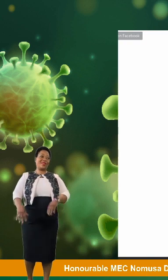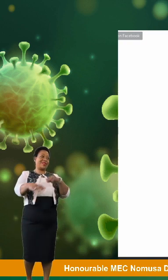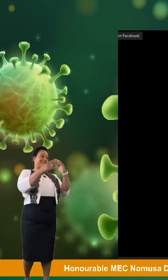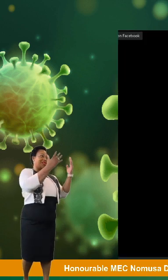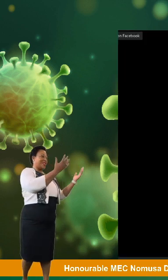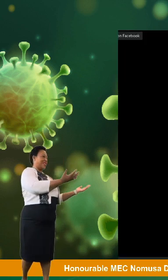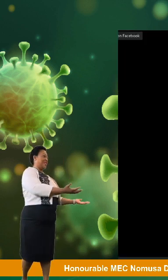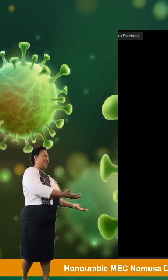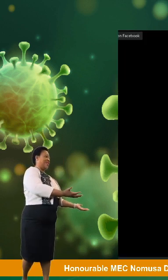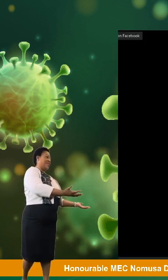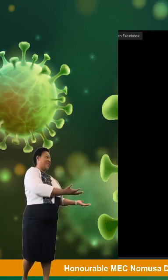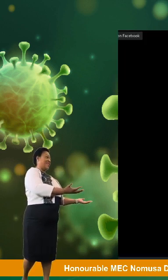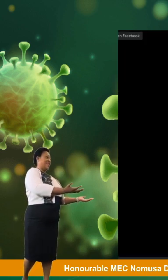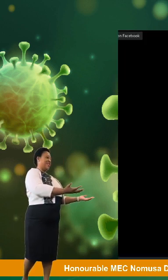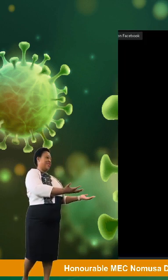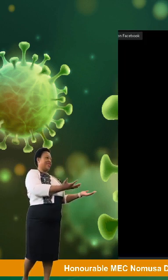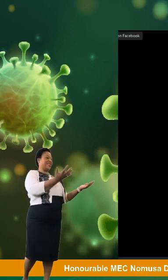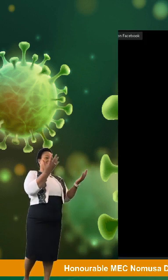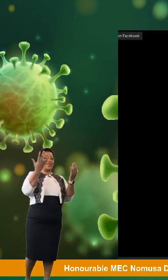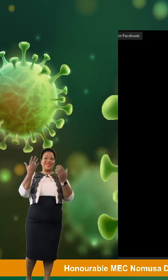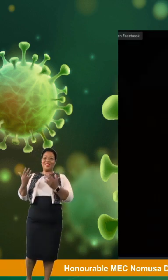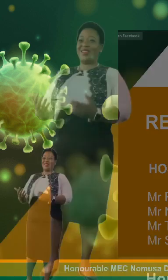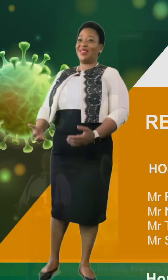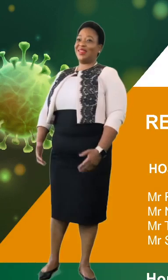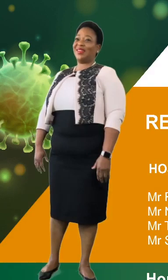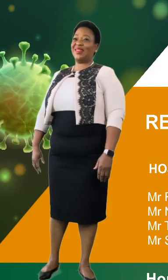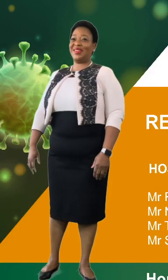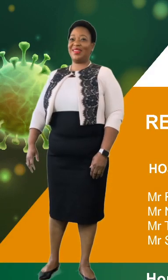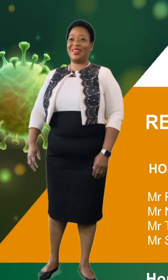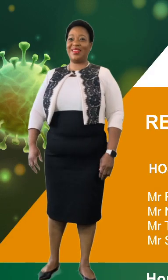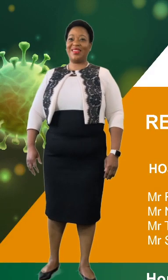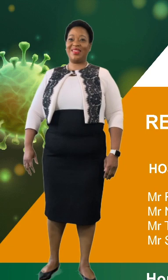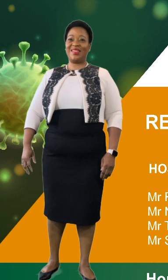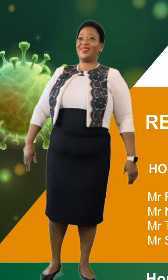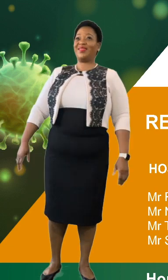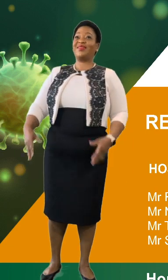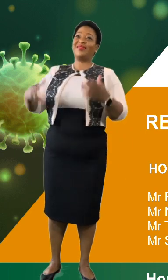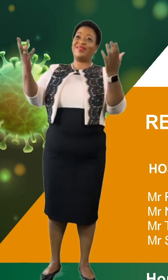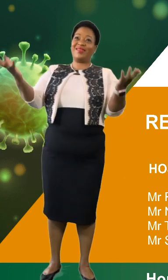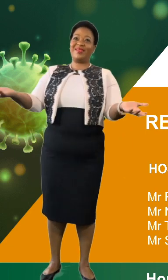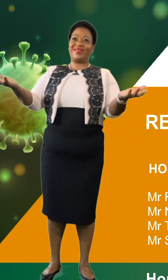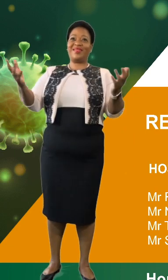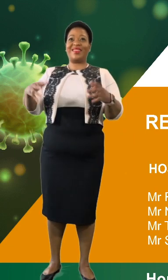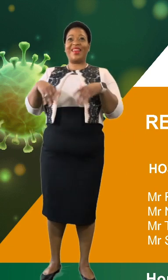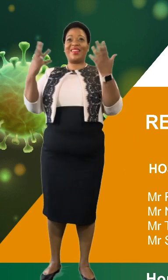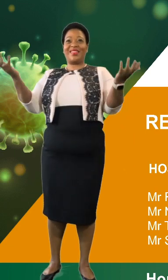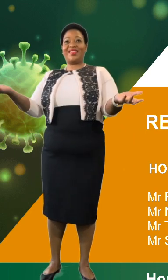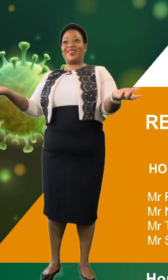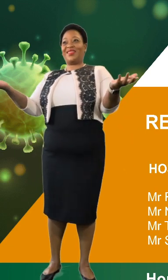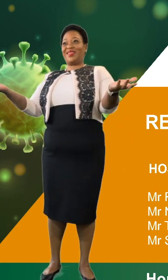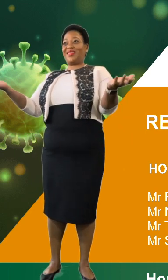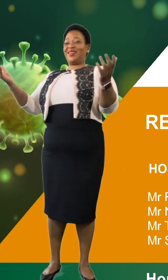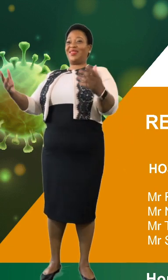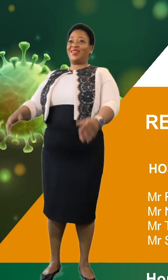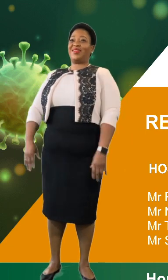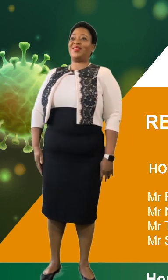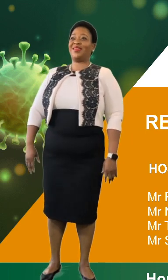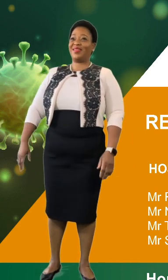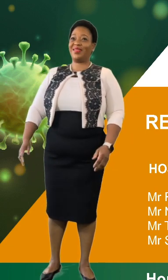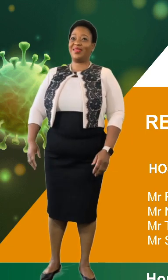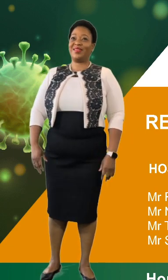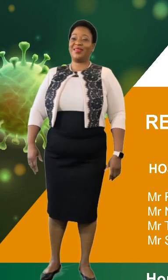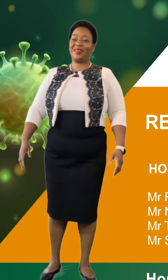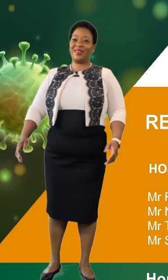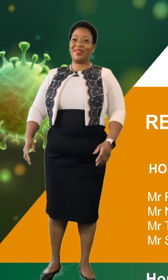thank you very much for that. And I think we can then remove the document for now, and let's get